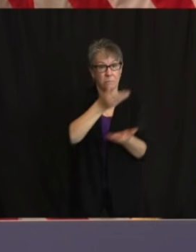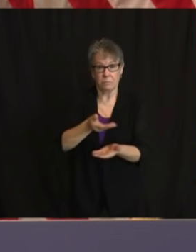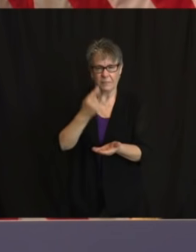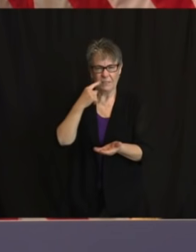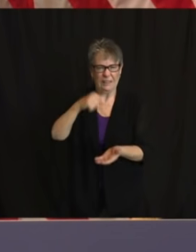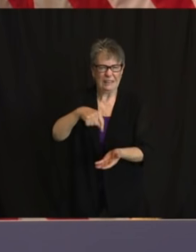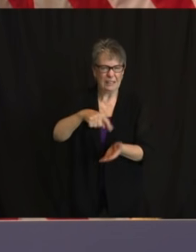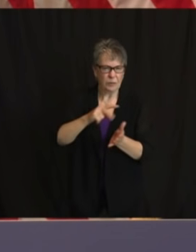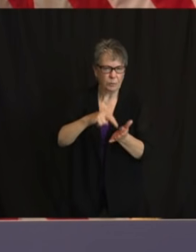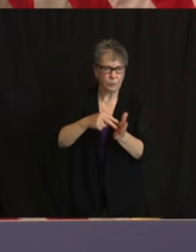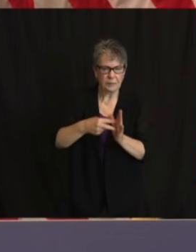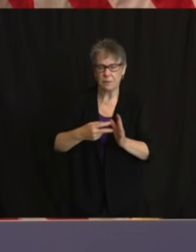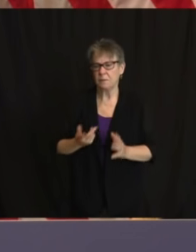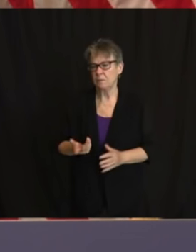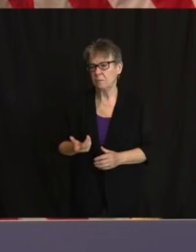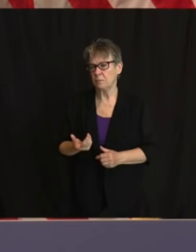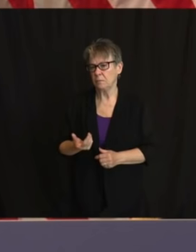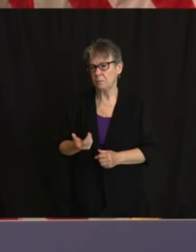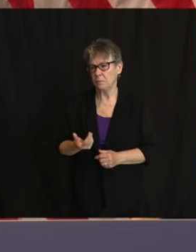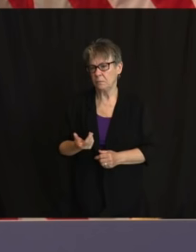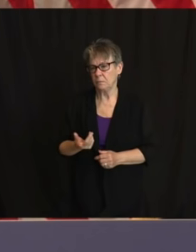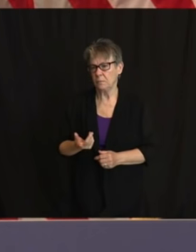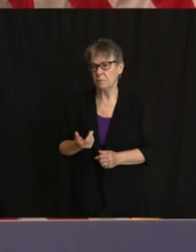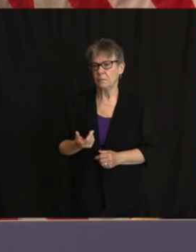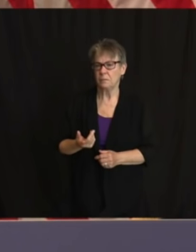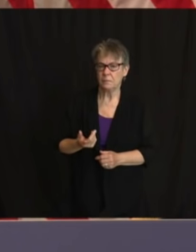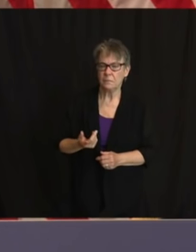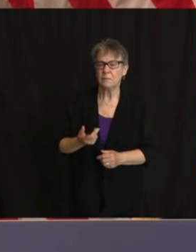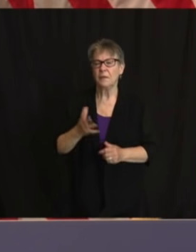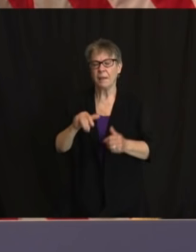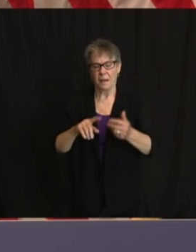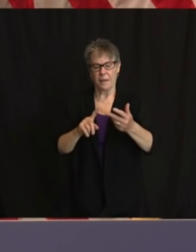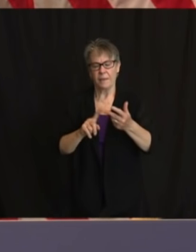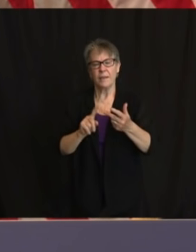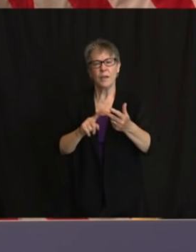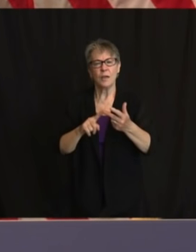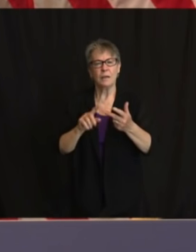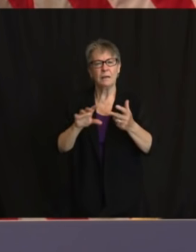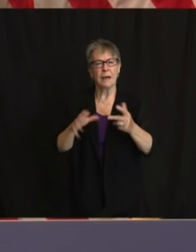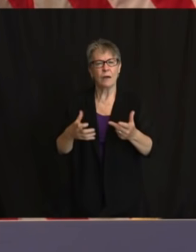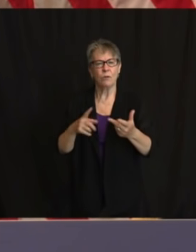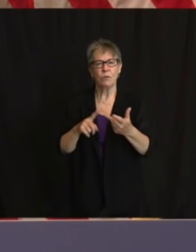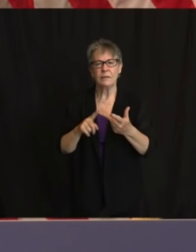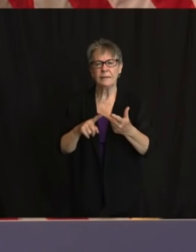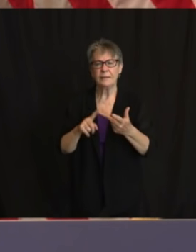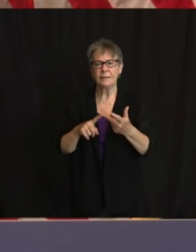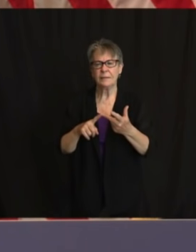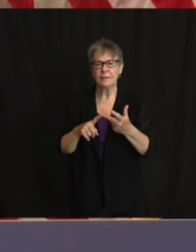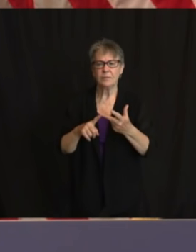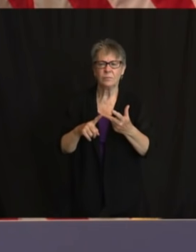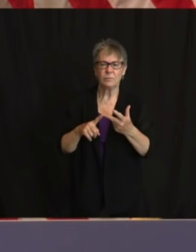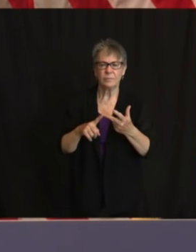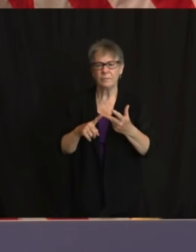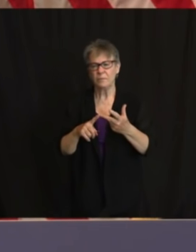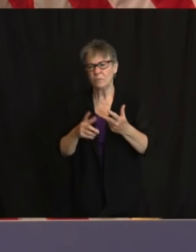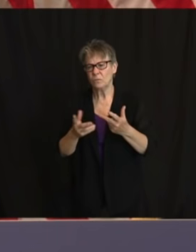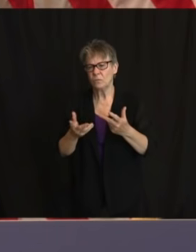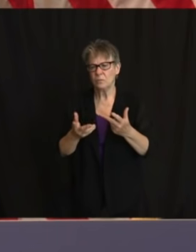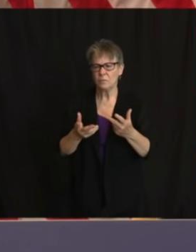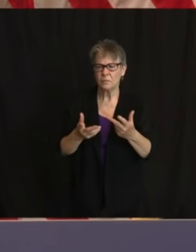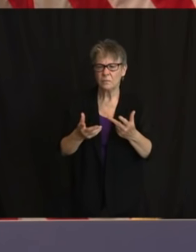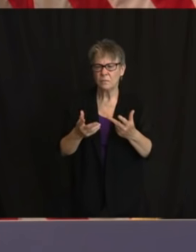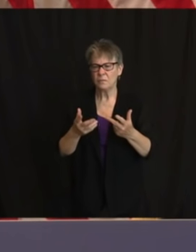Third category would be, it's a noble notion, but we